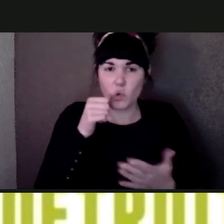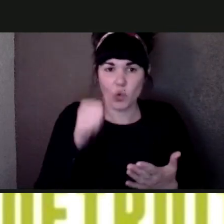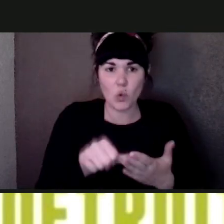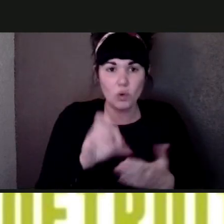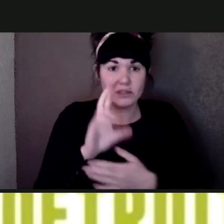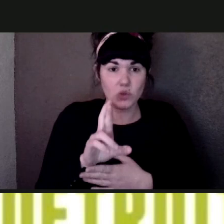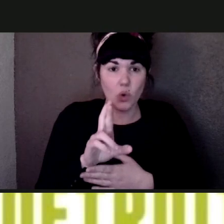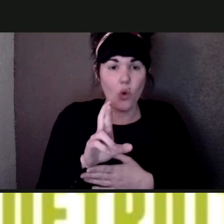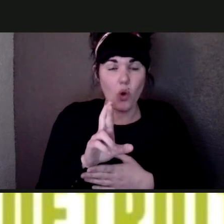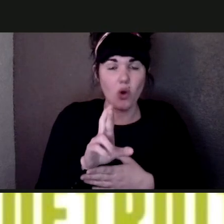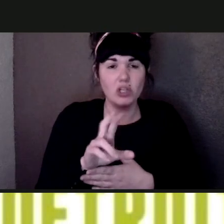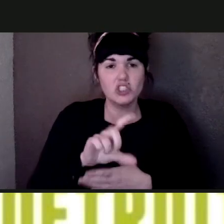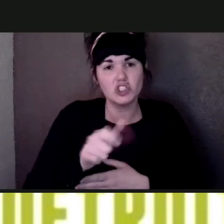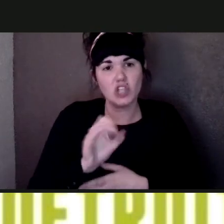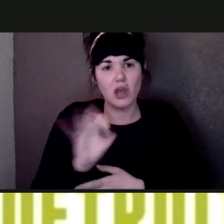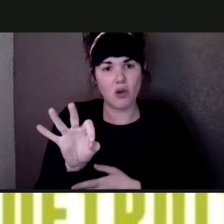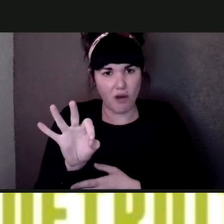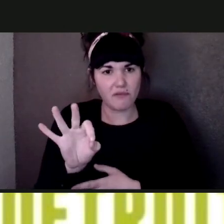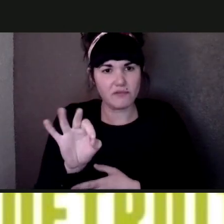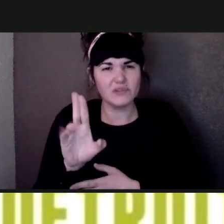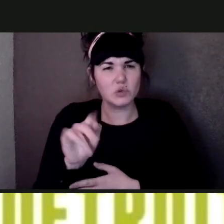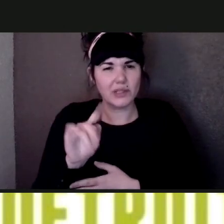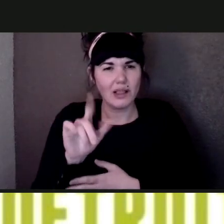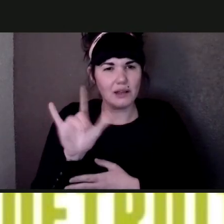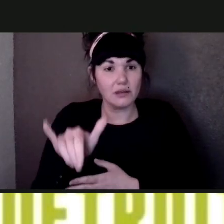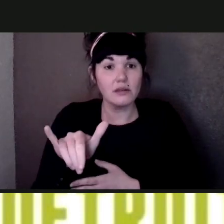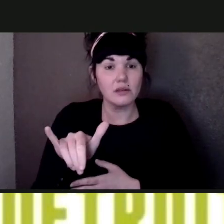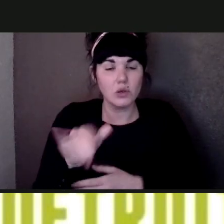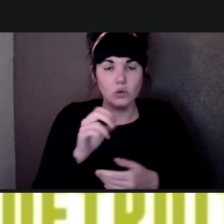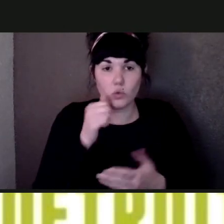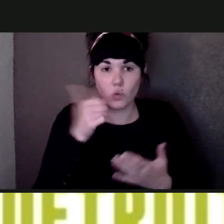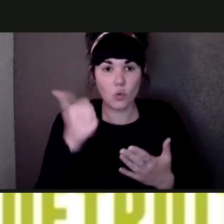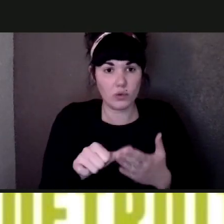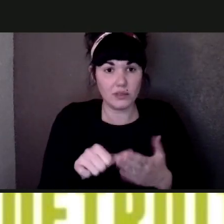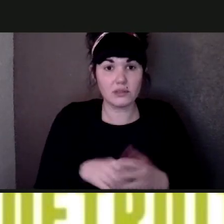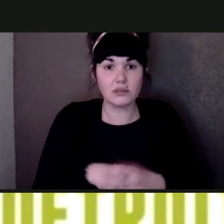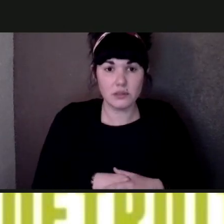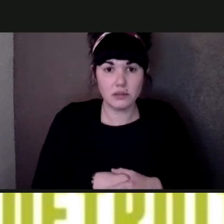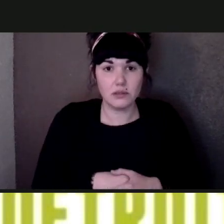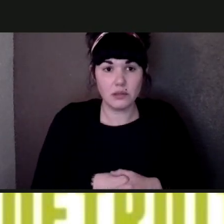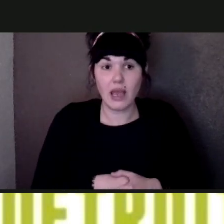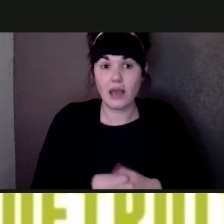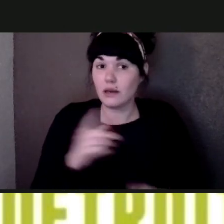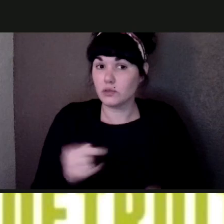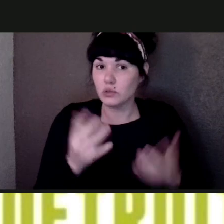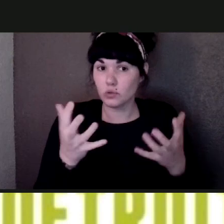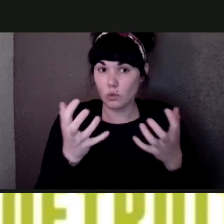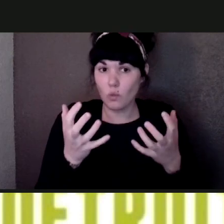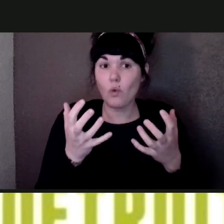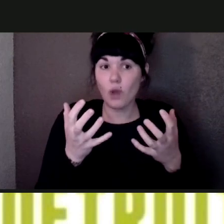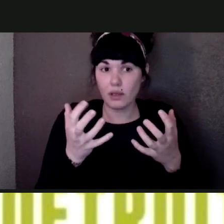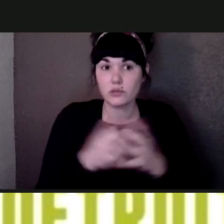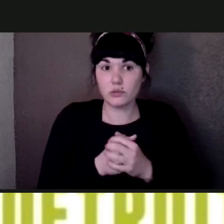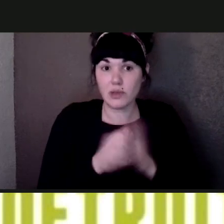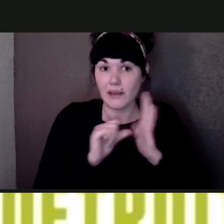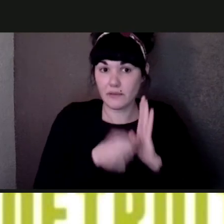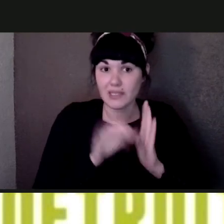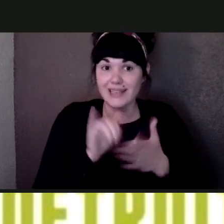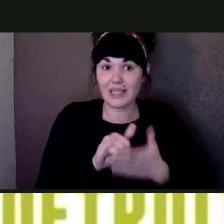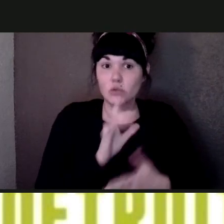her urgency around that to us is, is true. That if people are struggling right now,